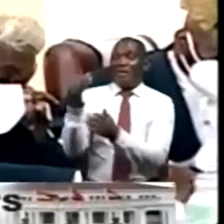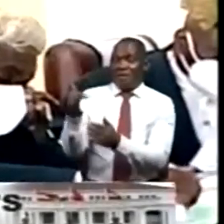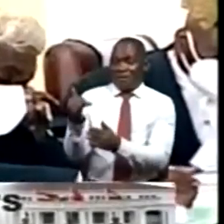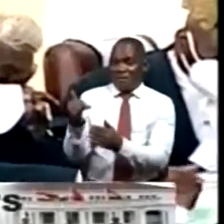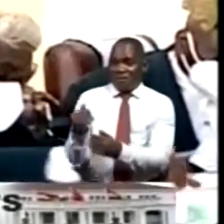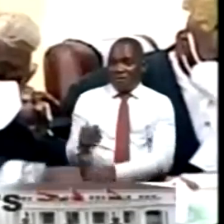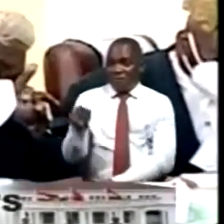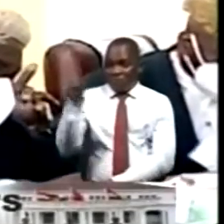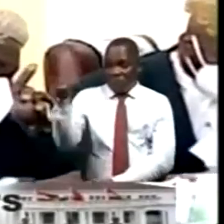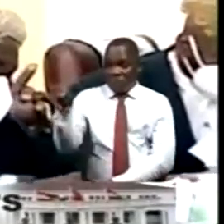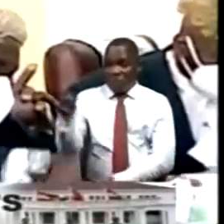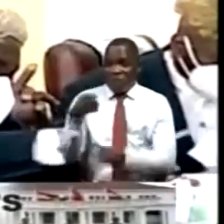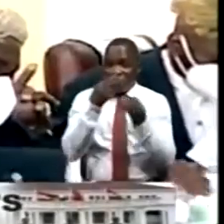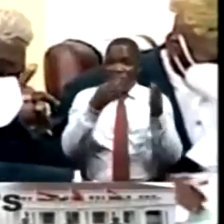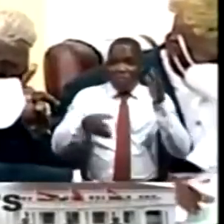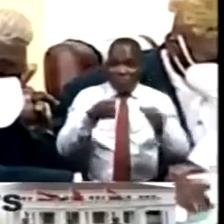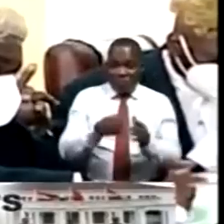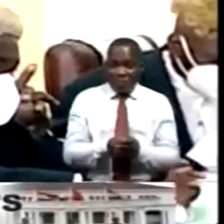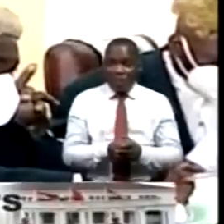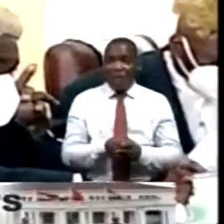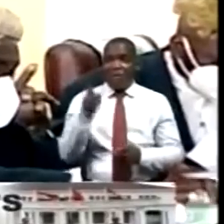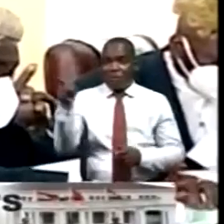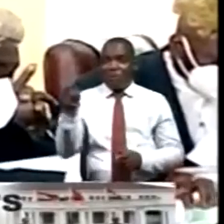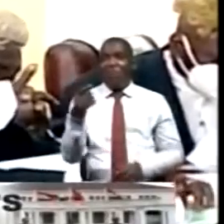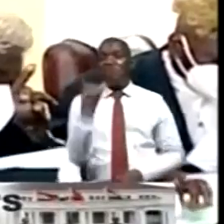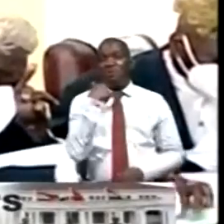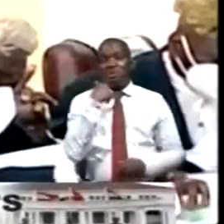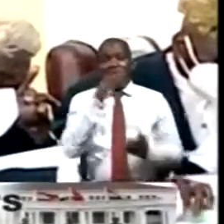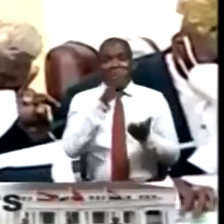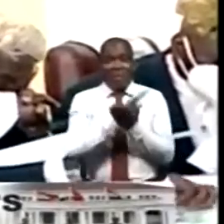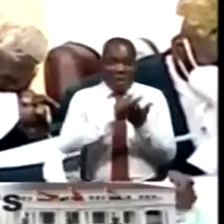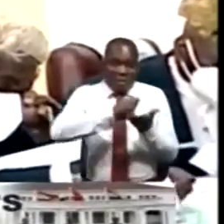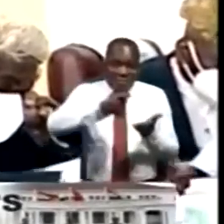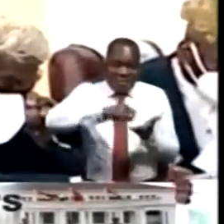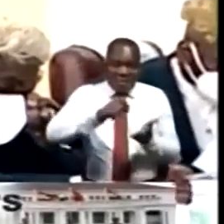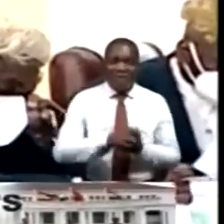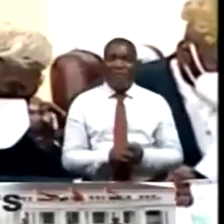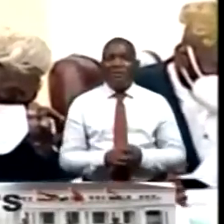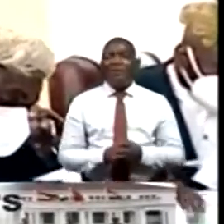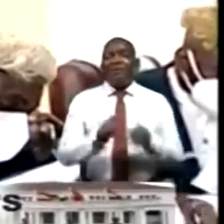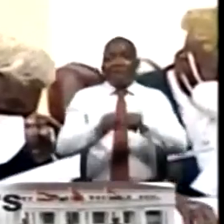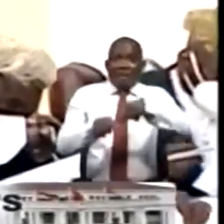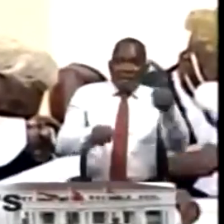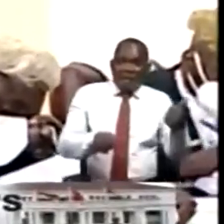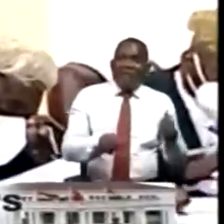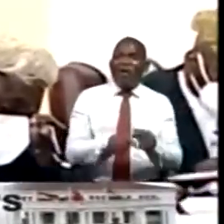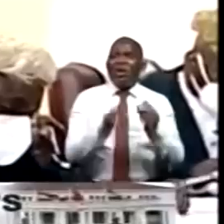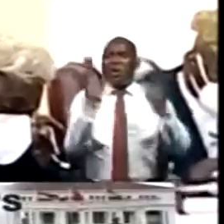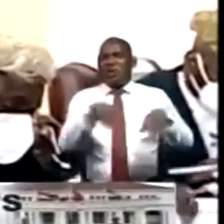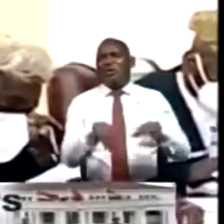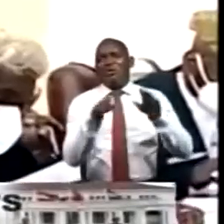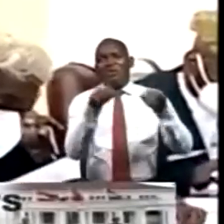vein, you are telling the court that I made a mistake in signing some of the forms. In another vein, you said, oh, you